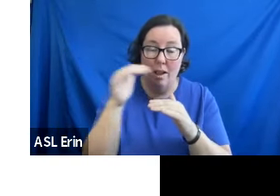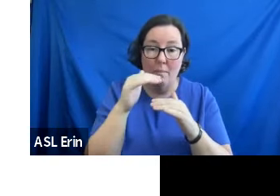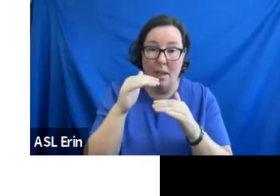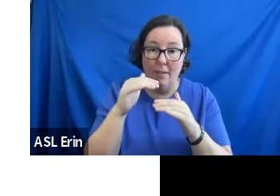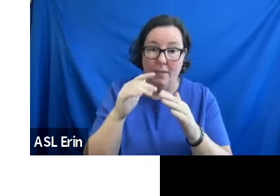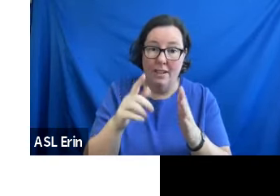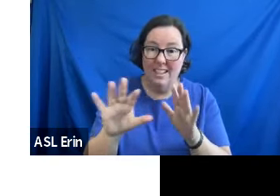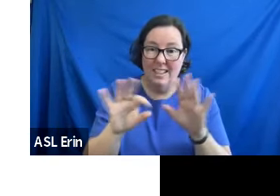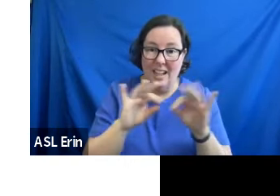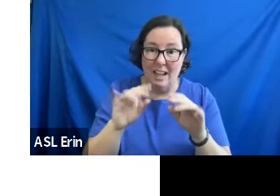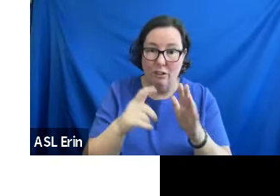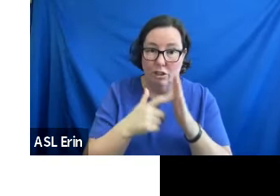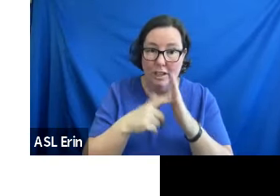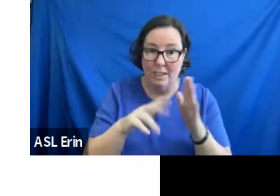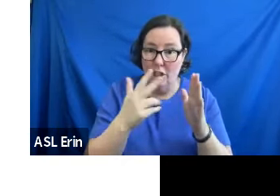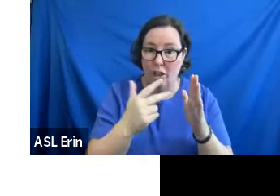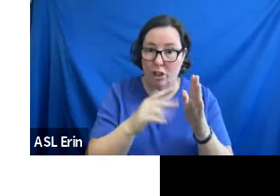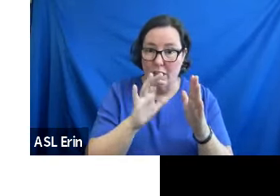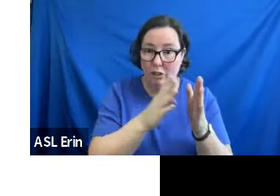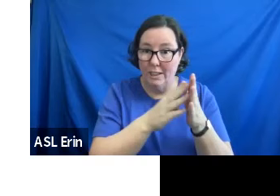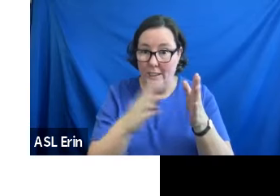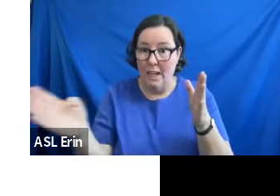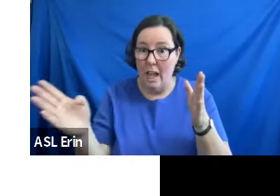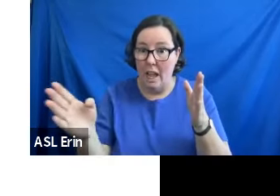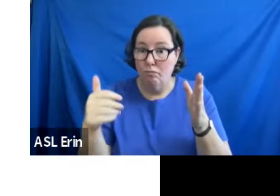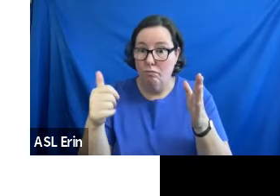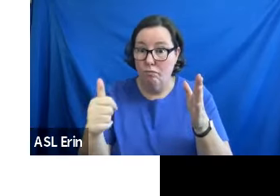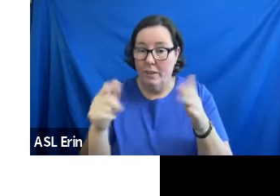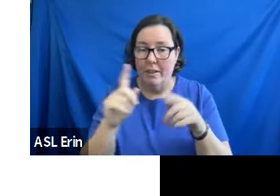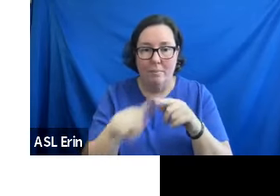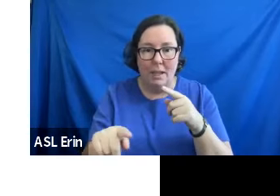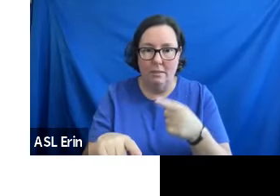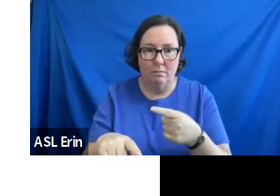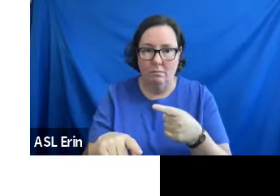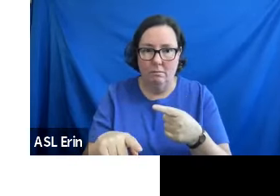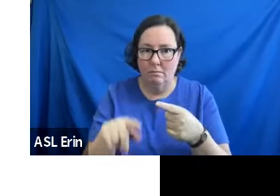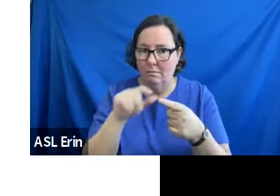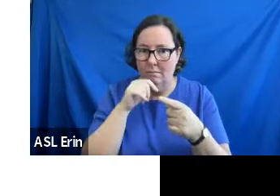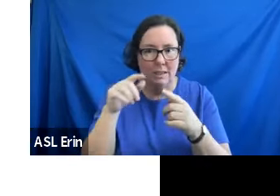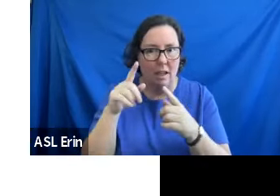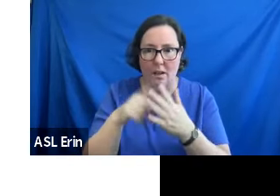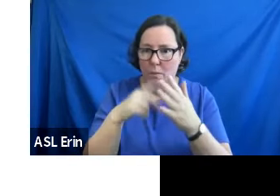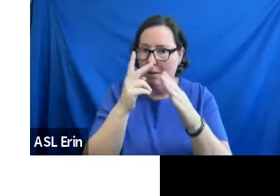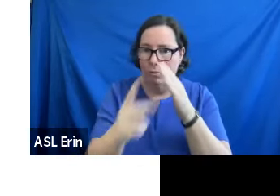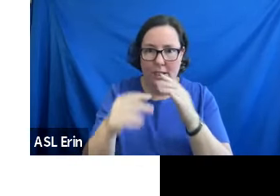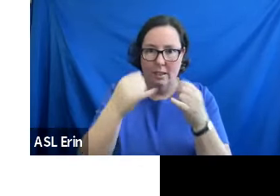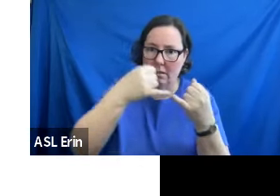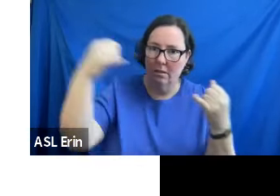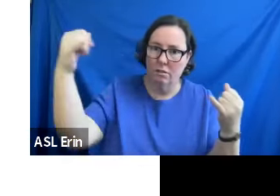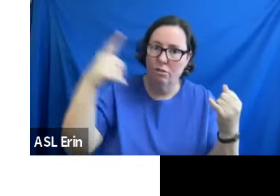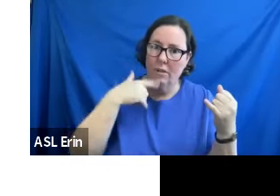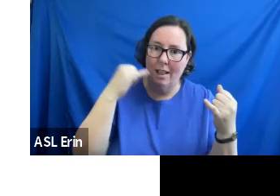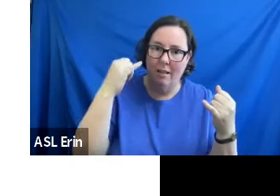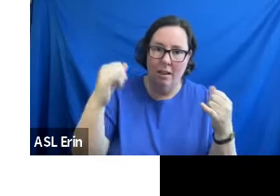selection criterion of 1300, but notice they actually don't do as well in school as